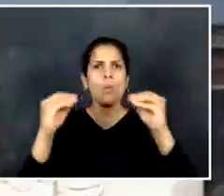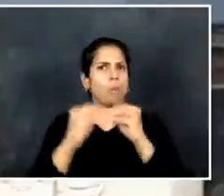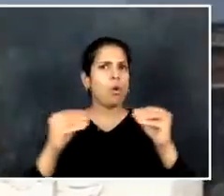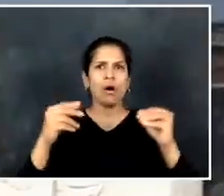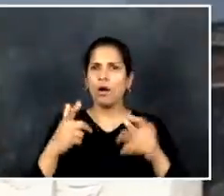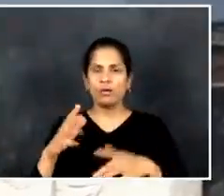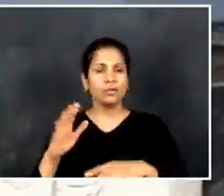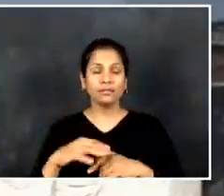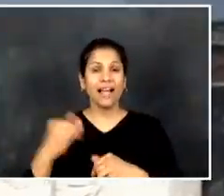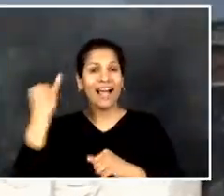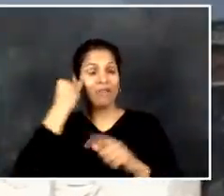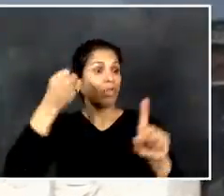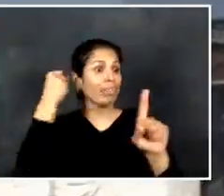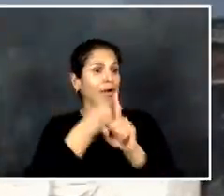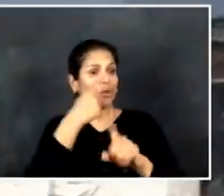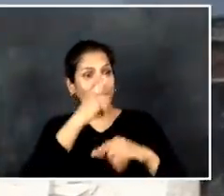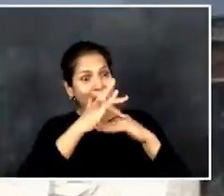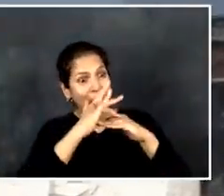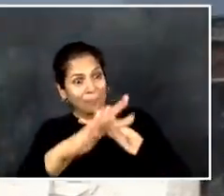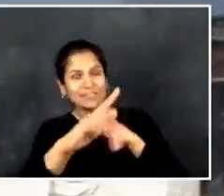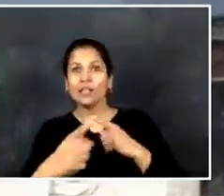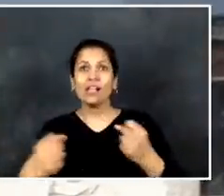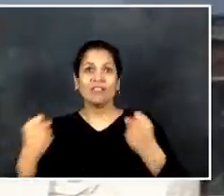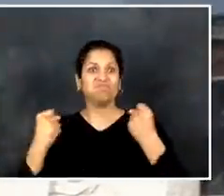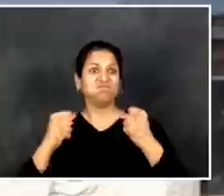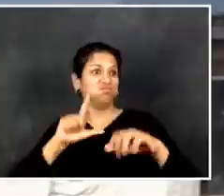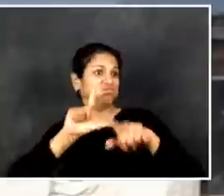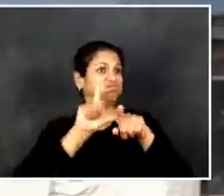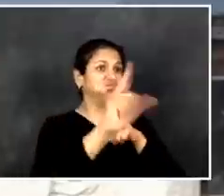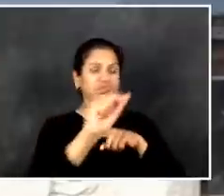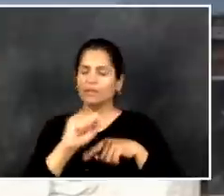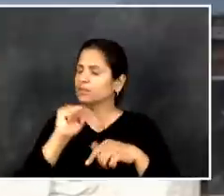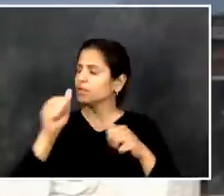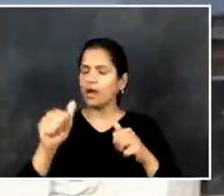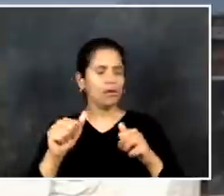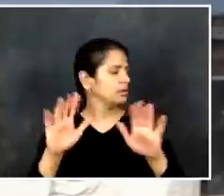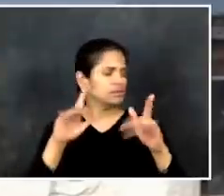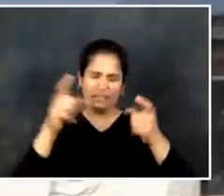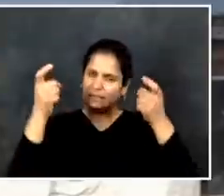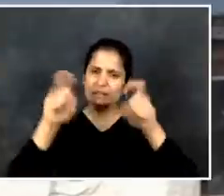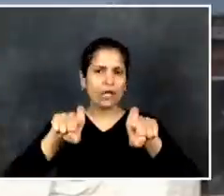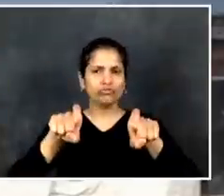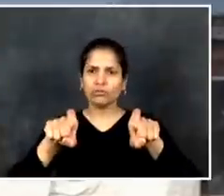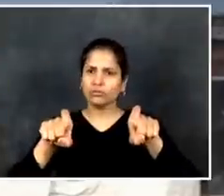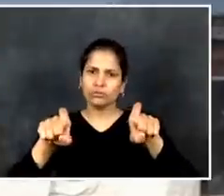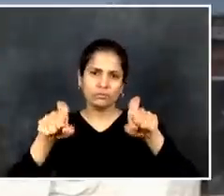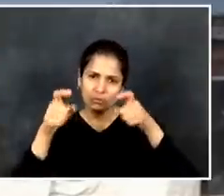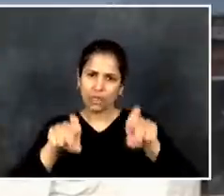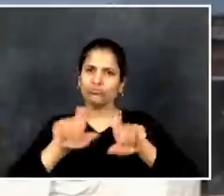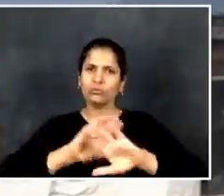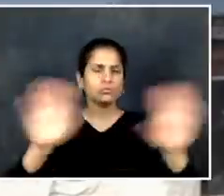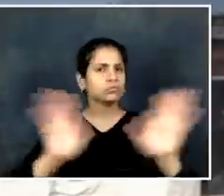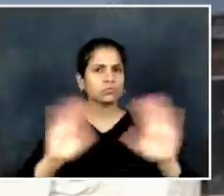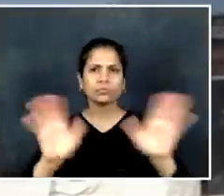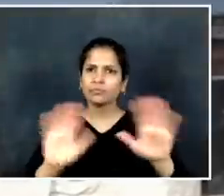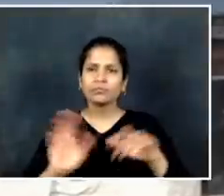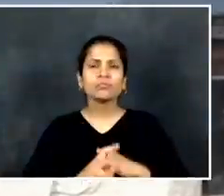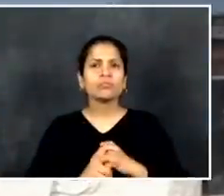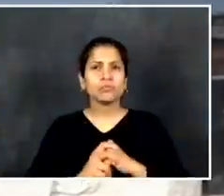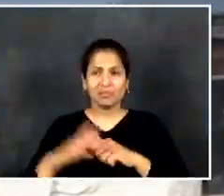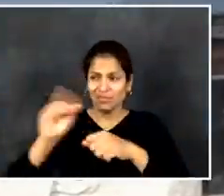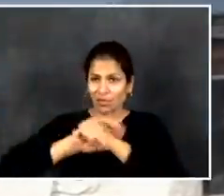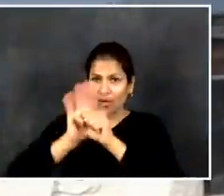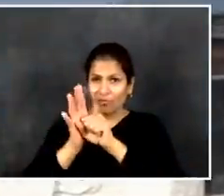have got to recognize in the middle of this crisis, this coronavirus crisis, we cannot afford